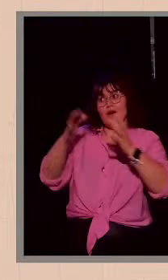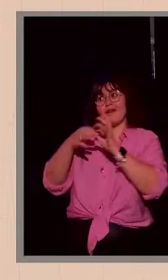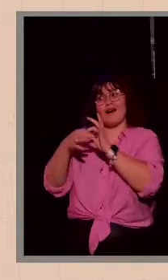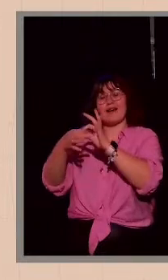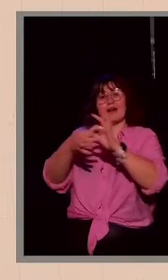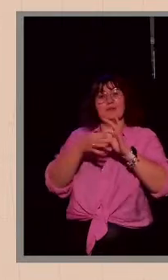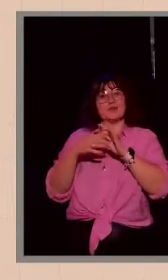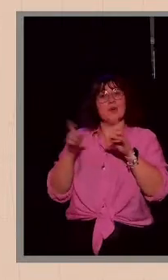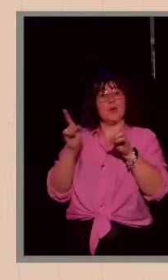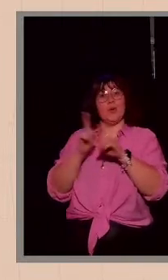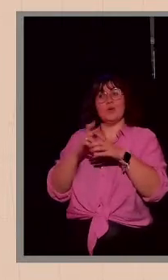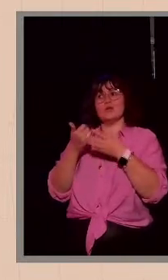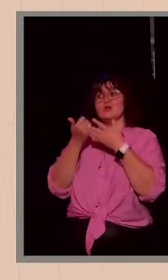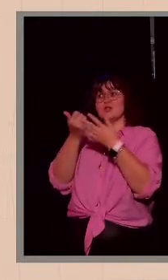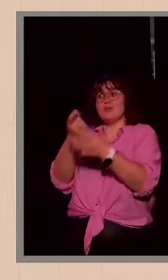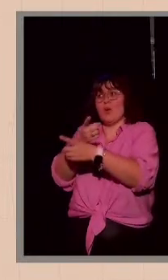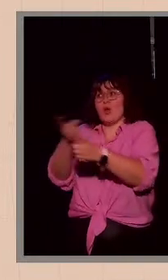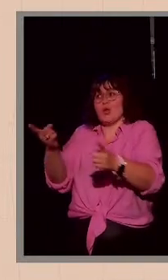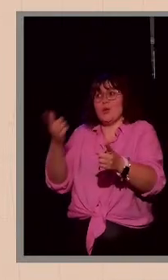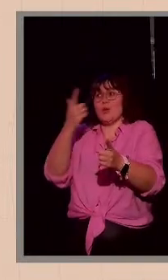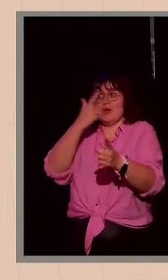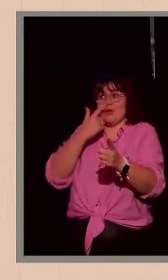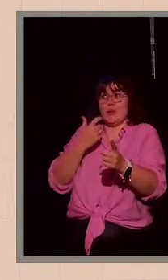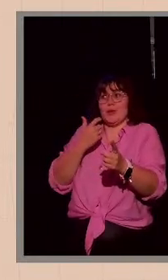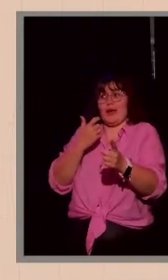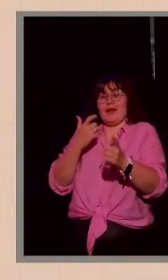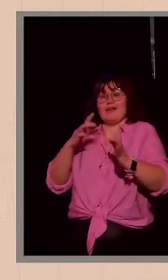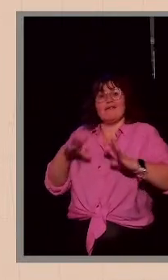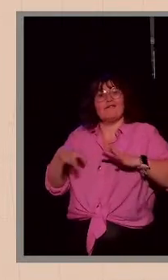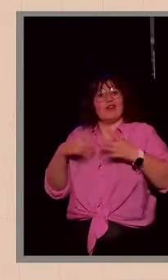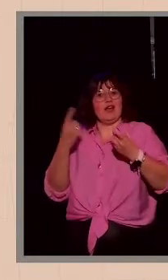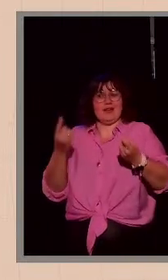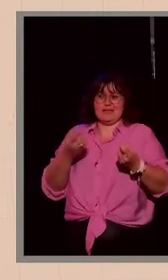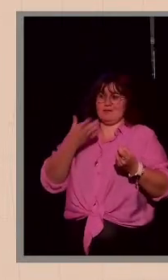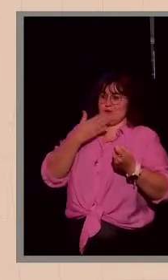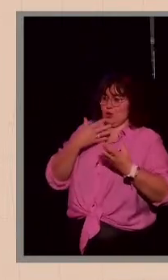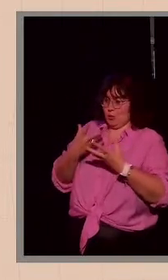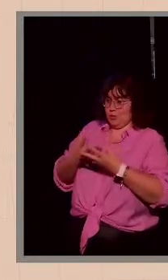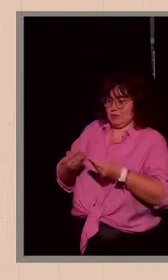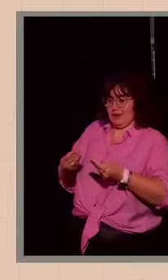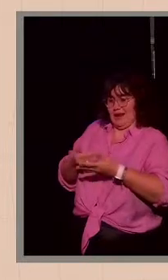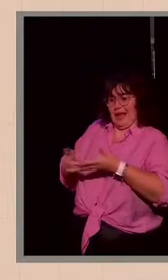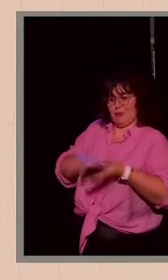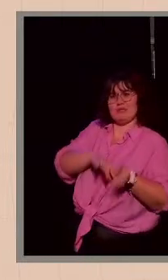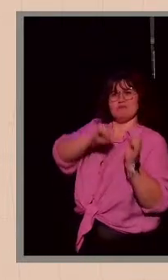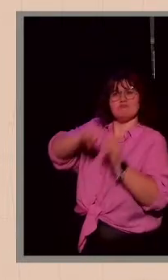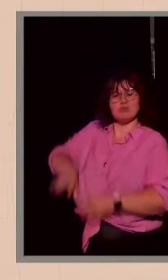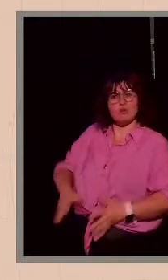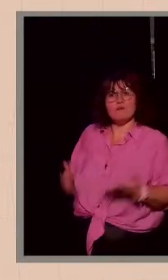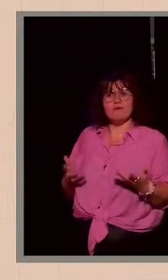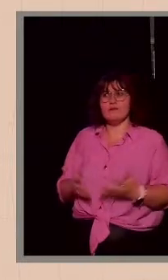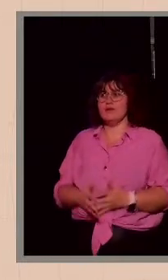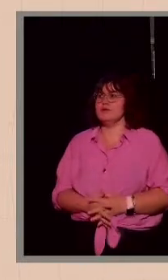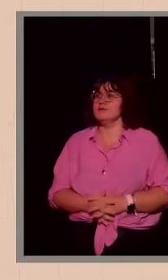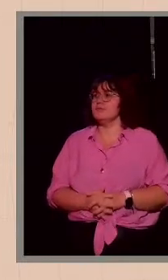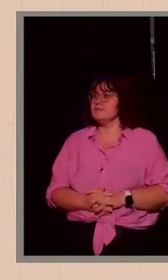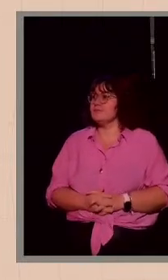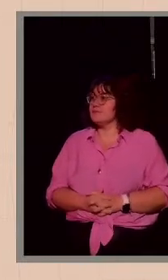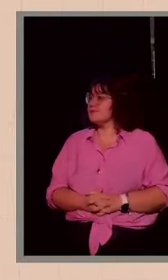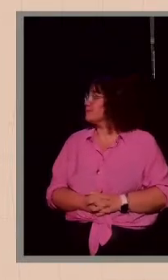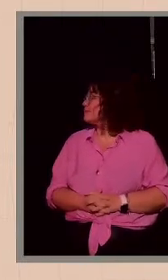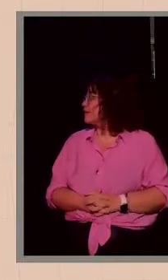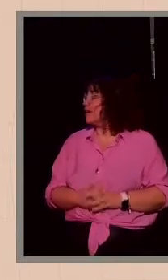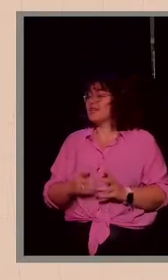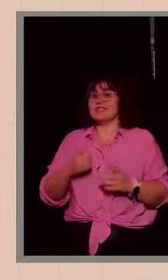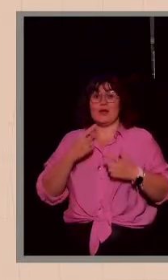and it's also to support you so that we can free ourselves from the tyranny of language. So, having said